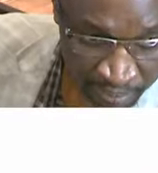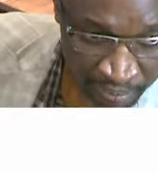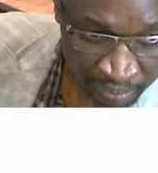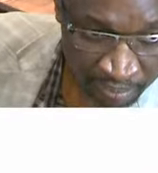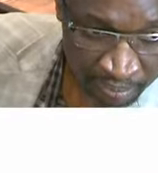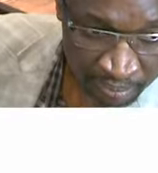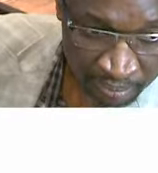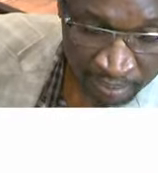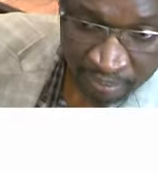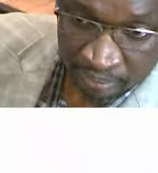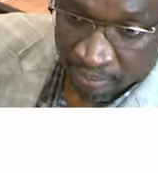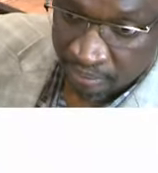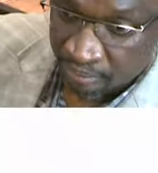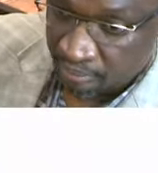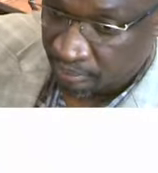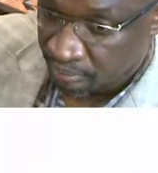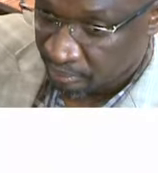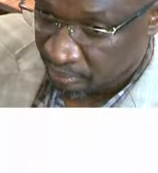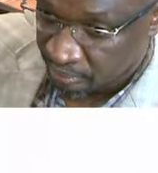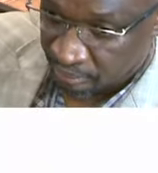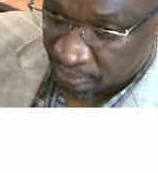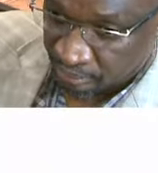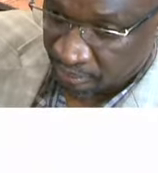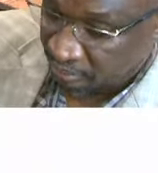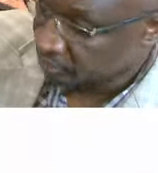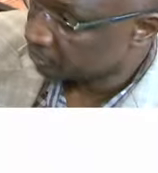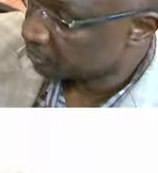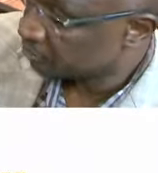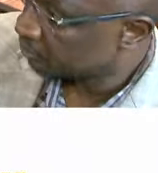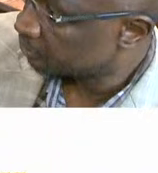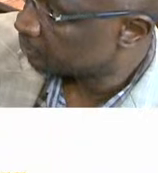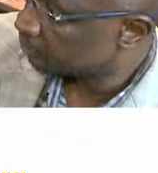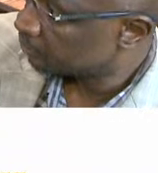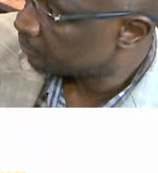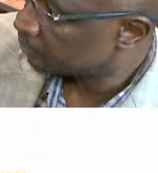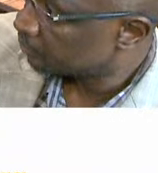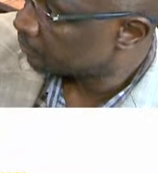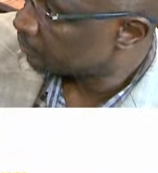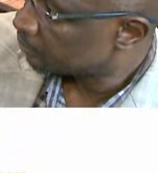expressed mostly in the great resounding cry of Christian